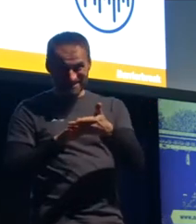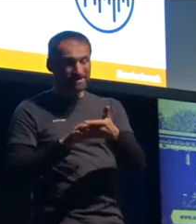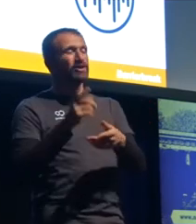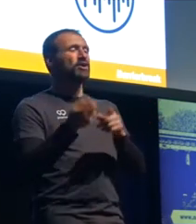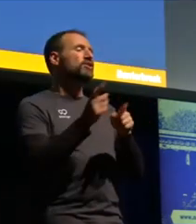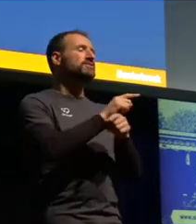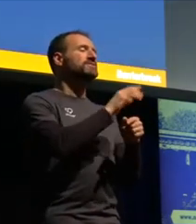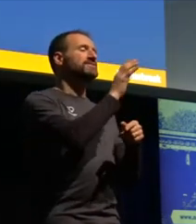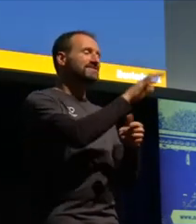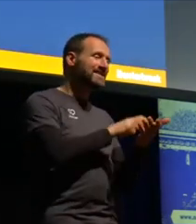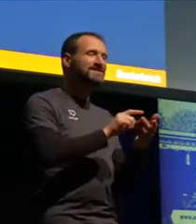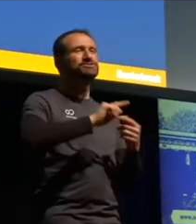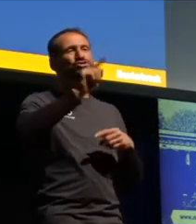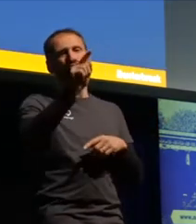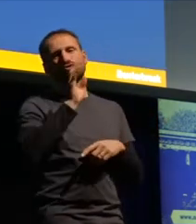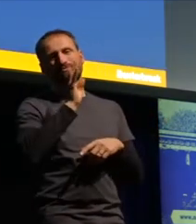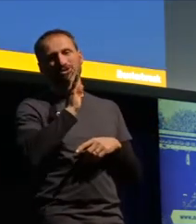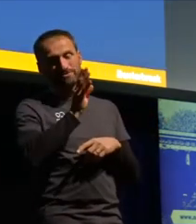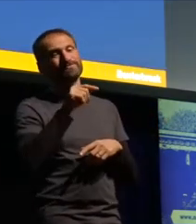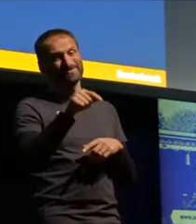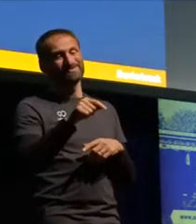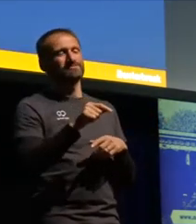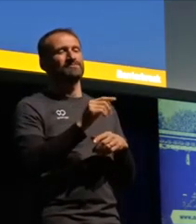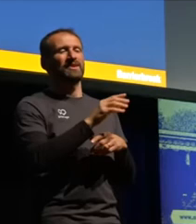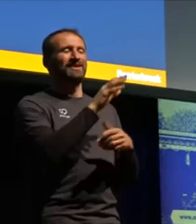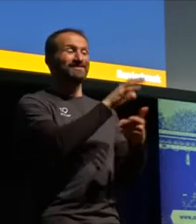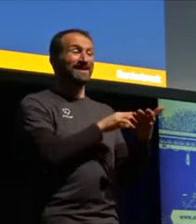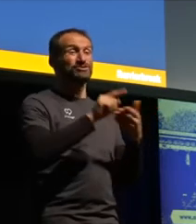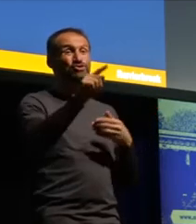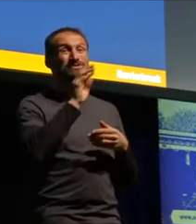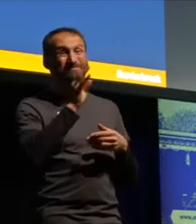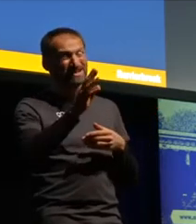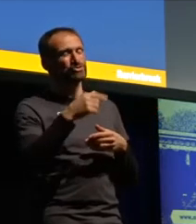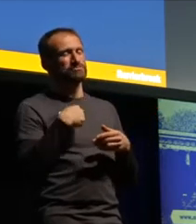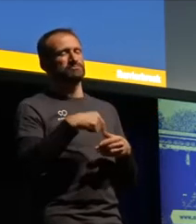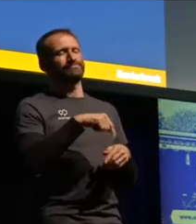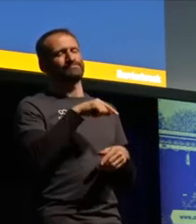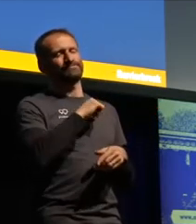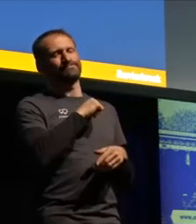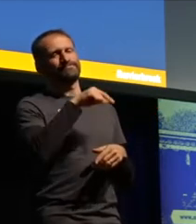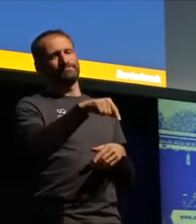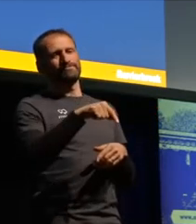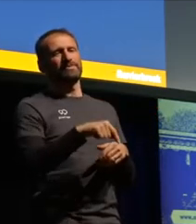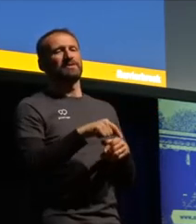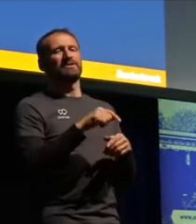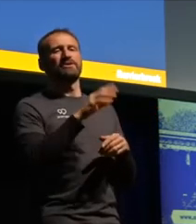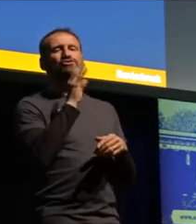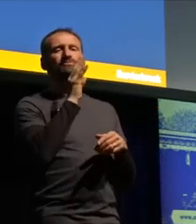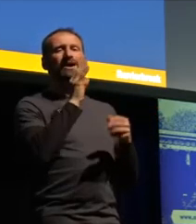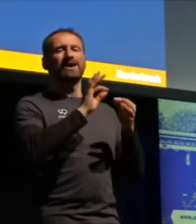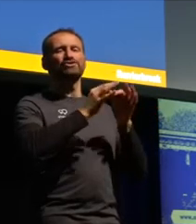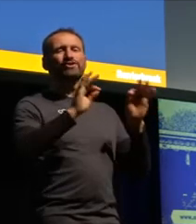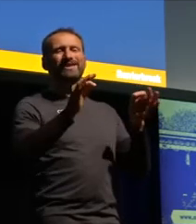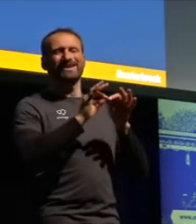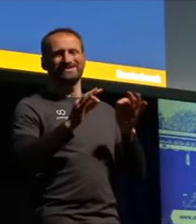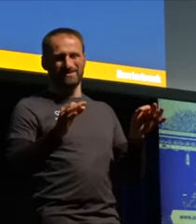speech part, which is basically speech synthesis. And this is basically how you do it. You, first of all, check if it's there. And if it's there, you just get a